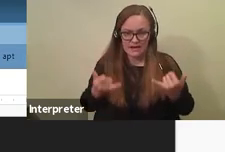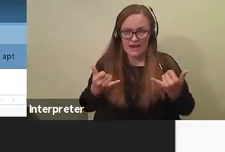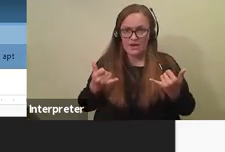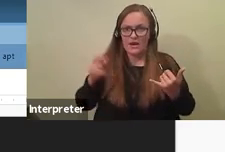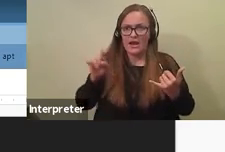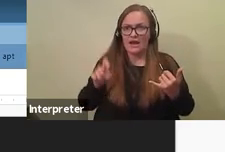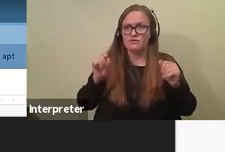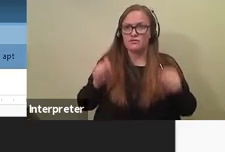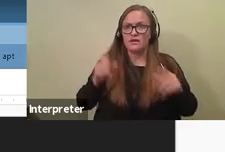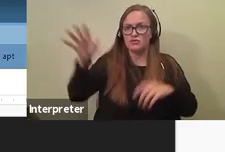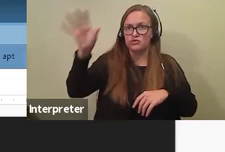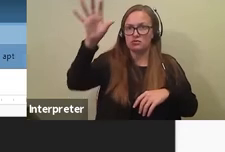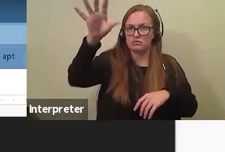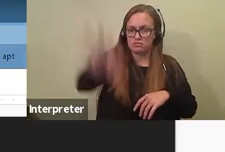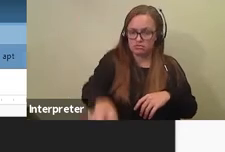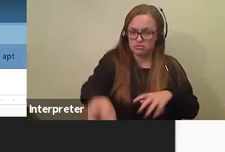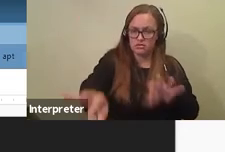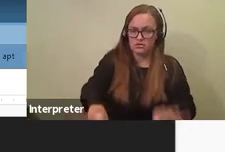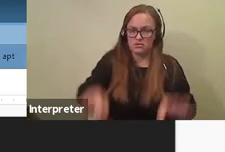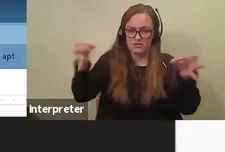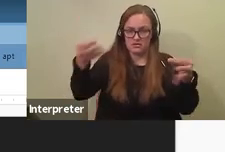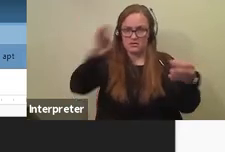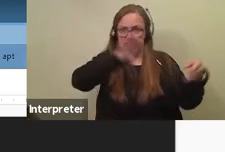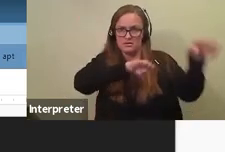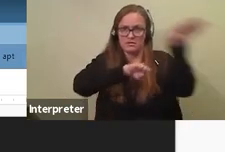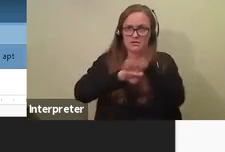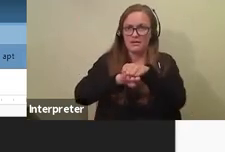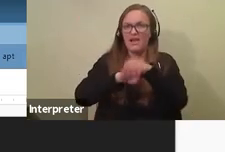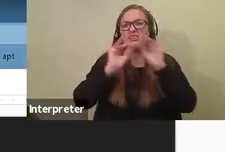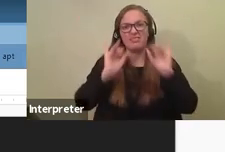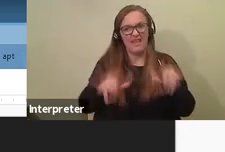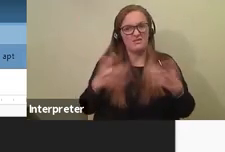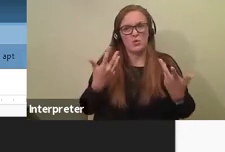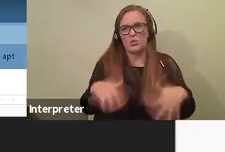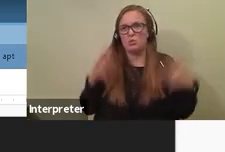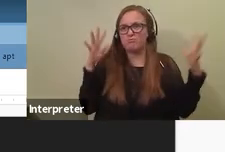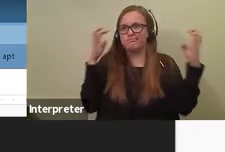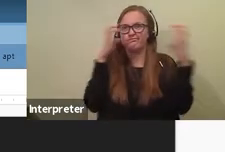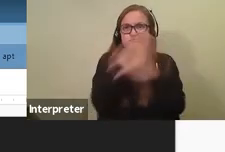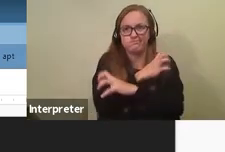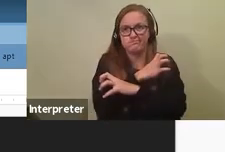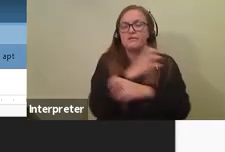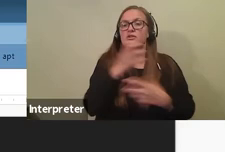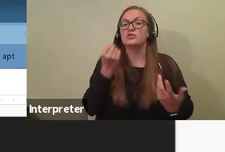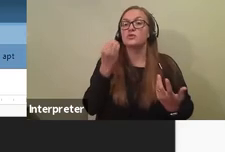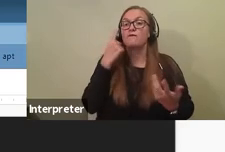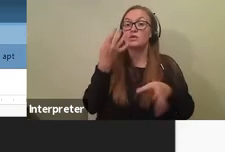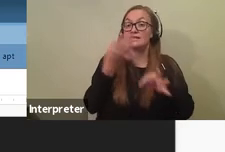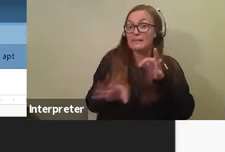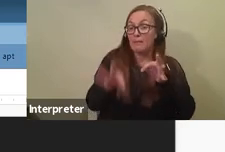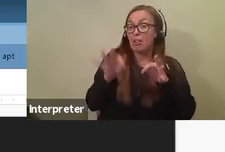down, grasp it, and then fold it. So you can see that this is a very involved task. So I think for simple tasks like sweeping up the